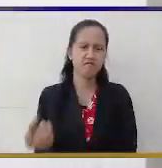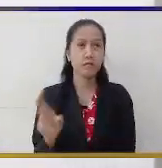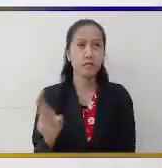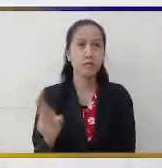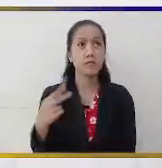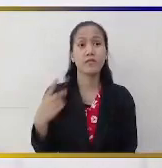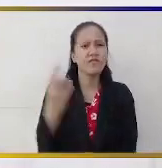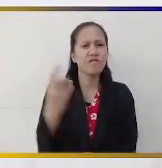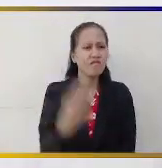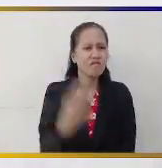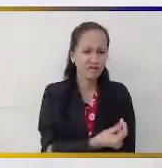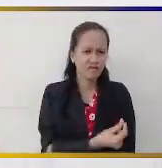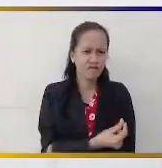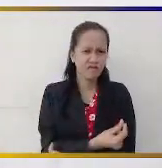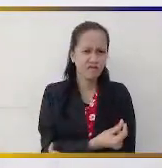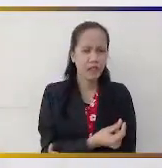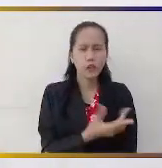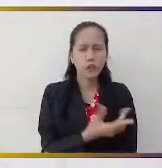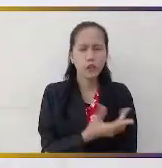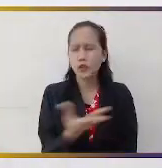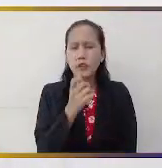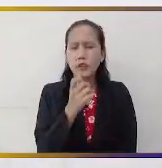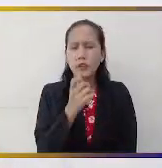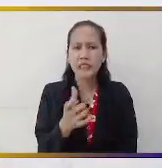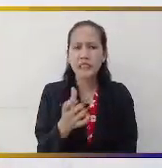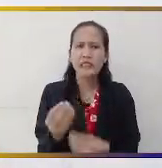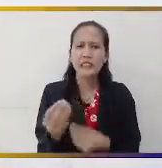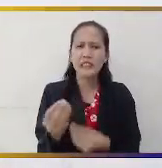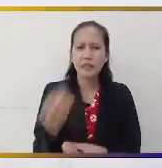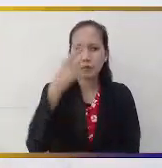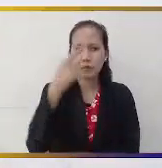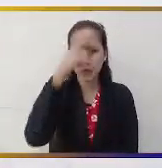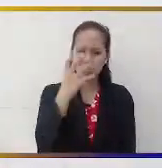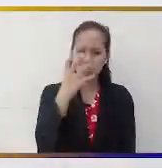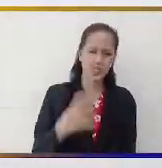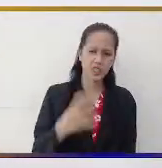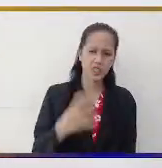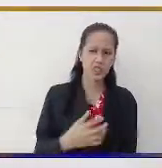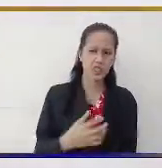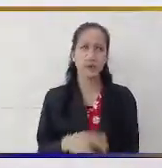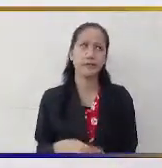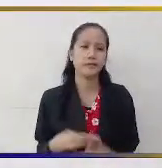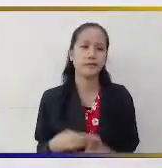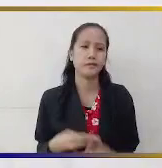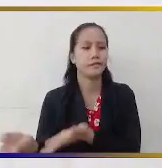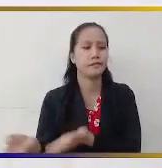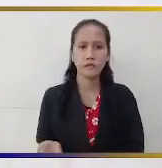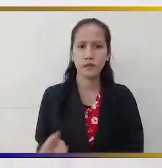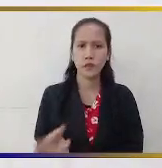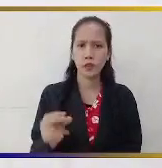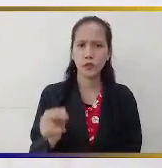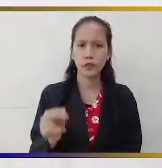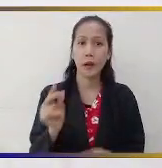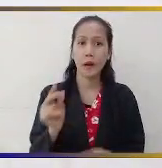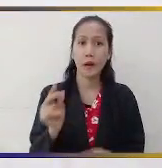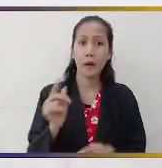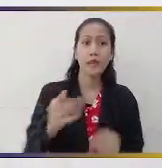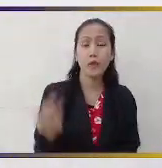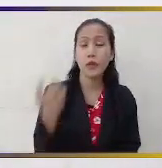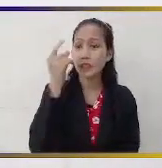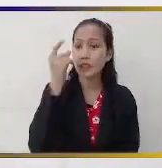You give because you're excited to see what God is going to give back to you. Amen.